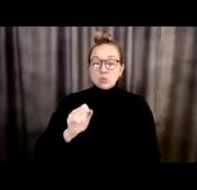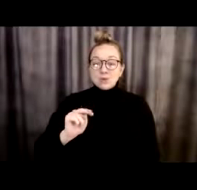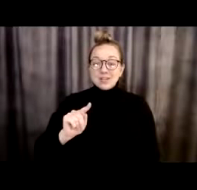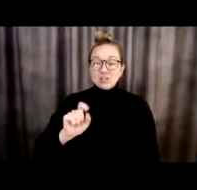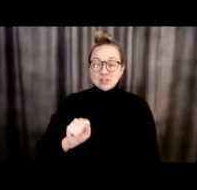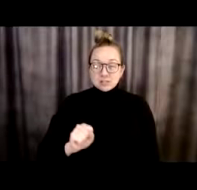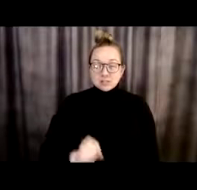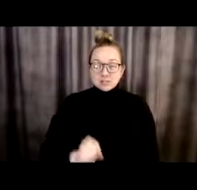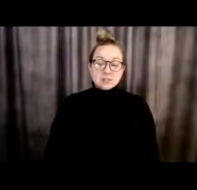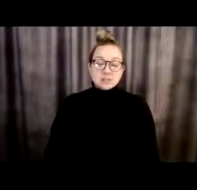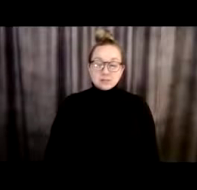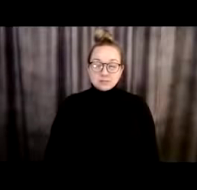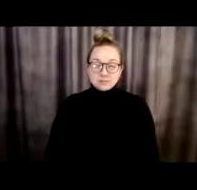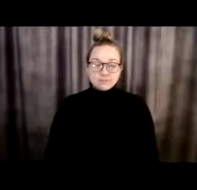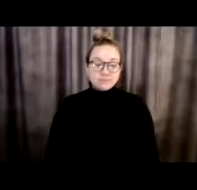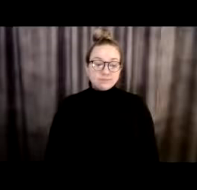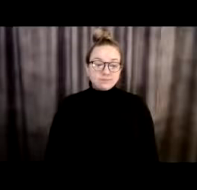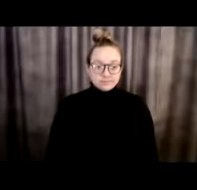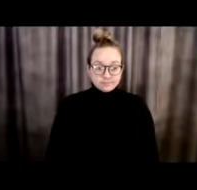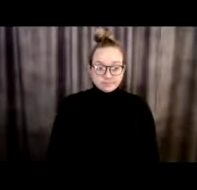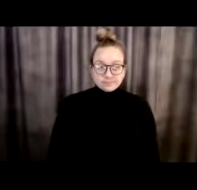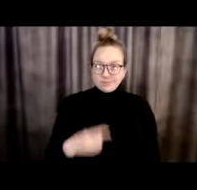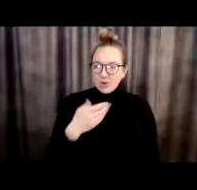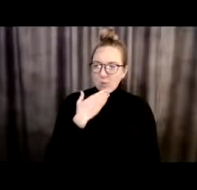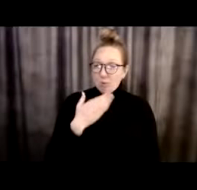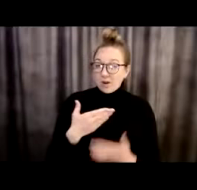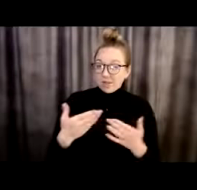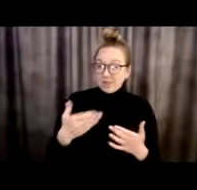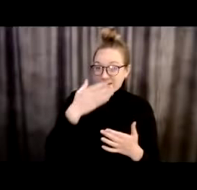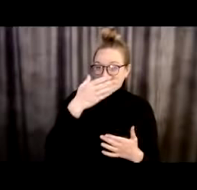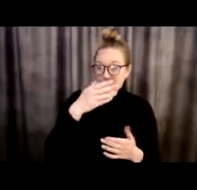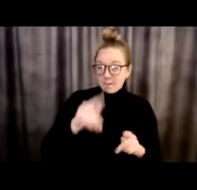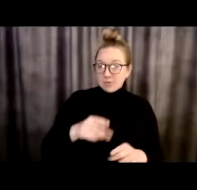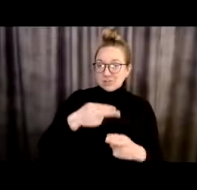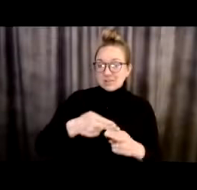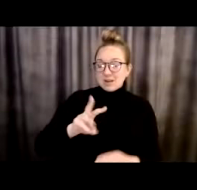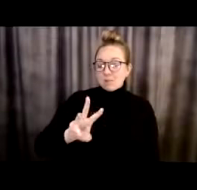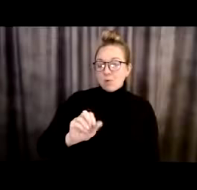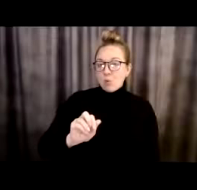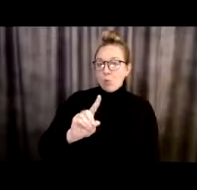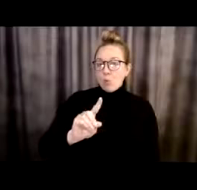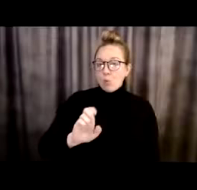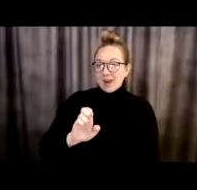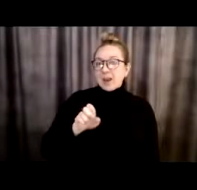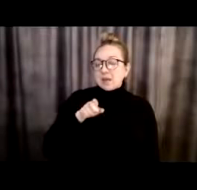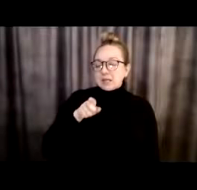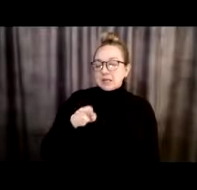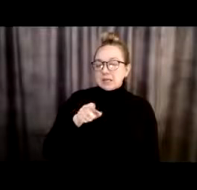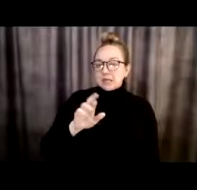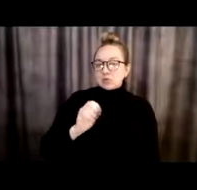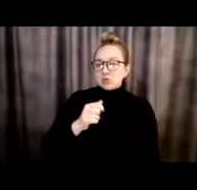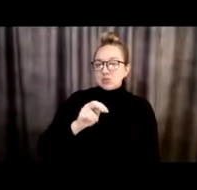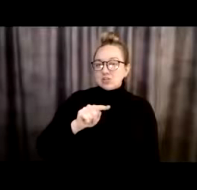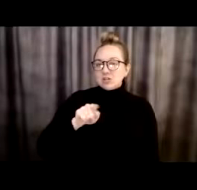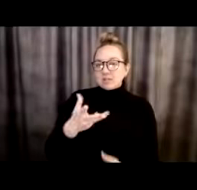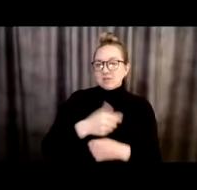that Wade Norwood is a regent and he's also the CEO of Common Ground Health and letting and supporting us in this work.